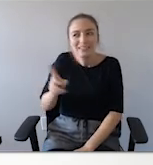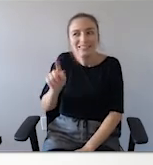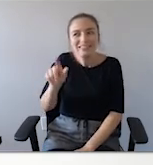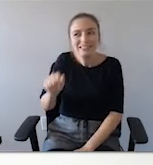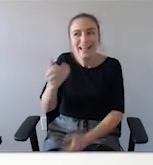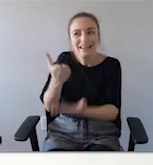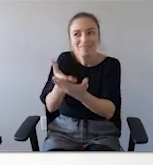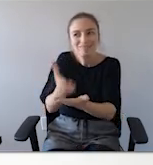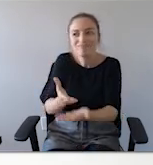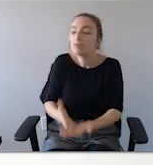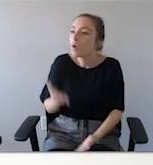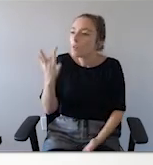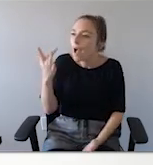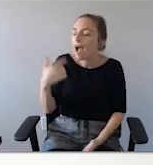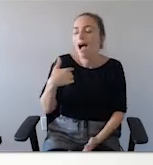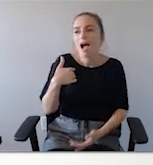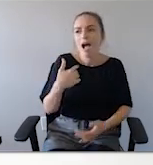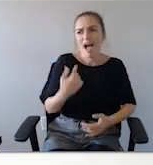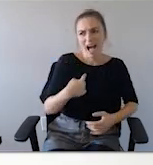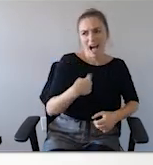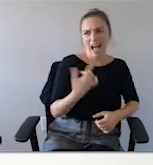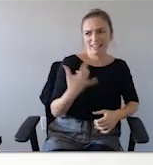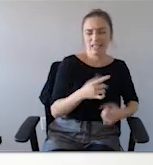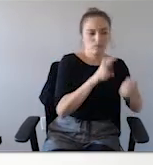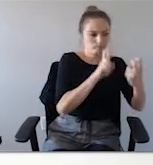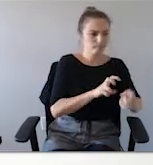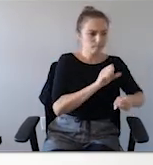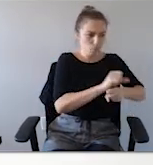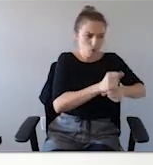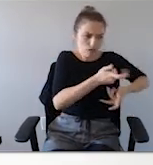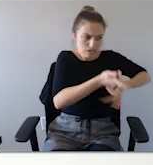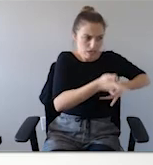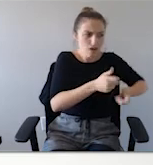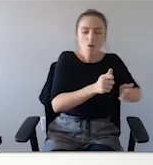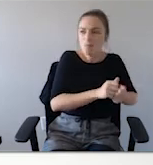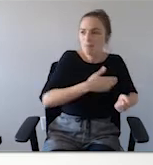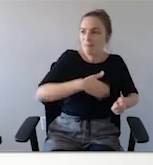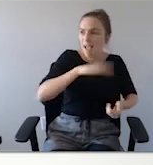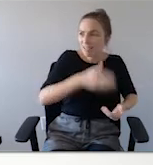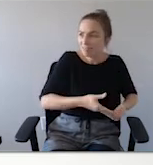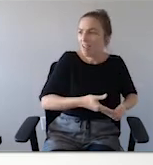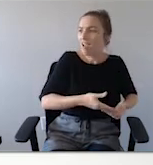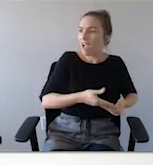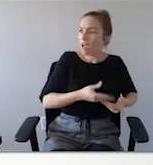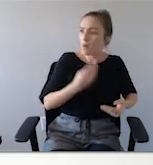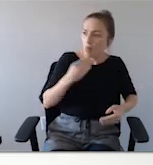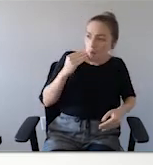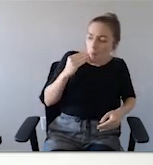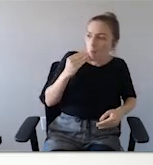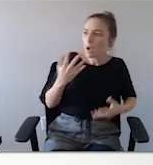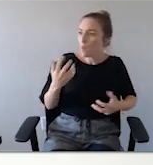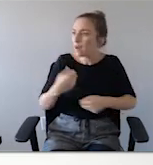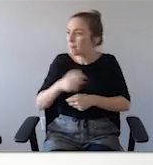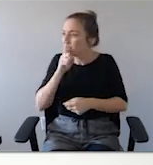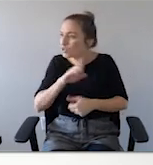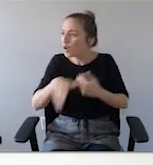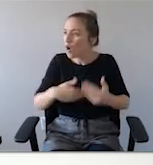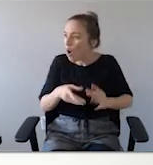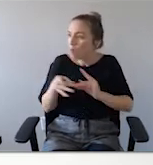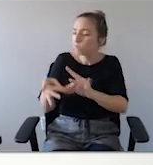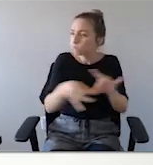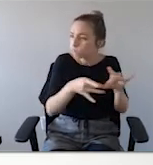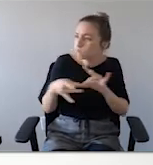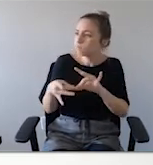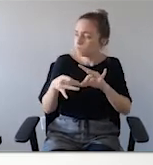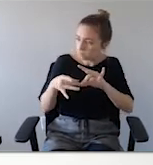him at home, and we want to, you know, make sure that we're working with him or her, and you're working, and we're, like, getting in our grooves to really see the